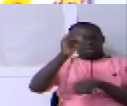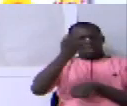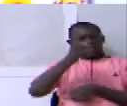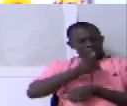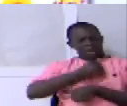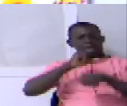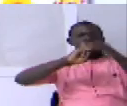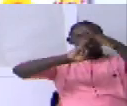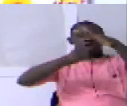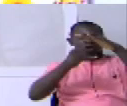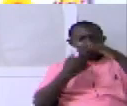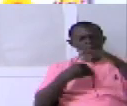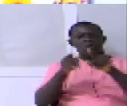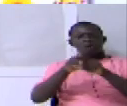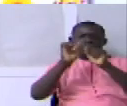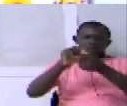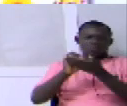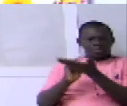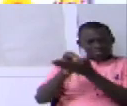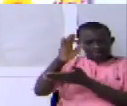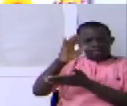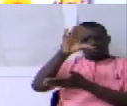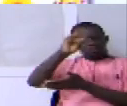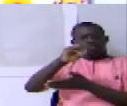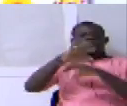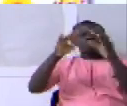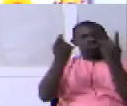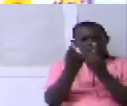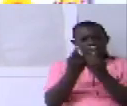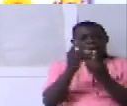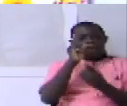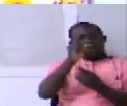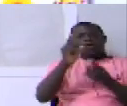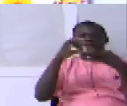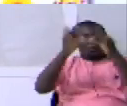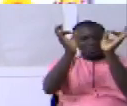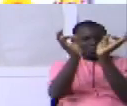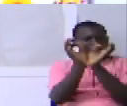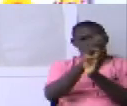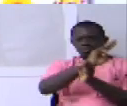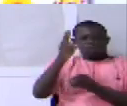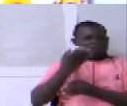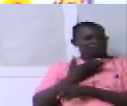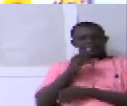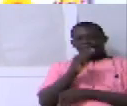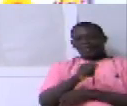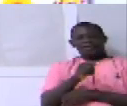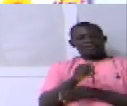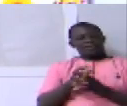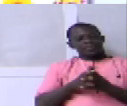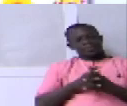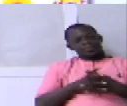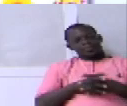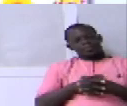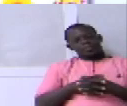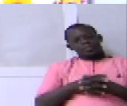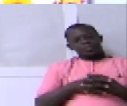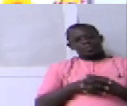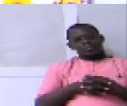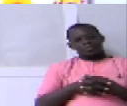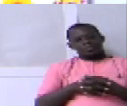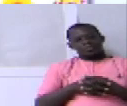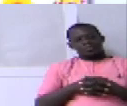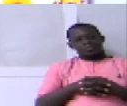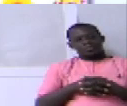bondila je. Katu kaso kono je kafu tembulu je bari menu be do ko lante koto. Nsi ibulano ko kundina